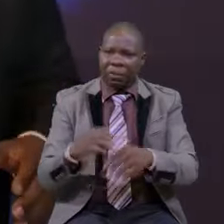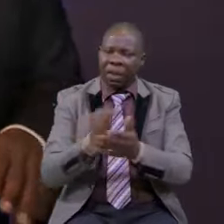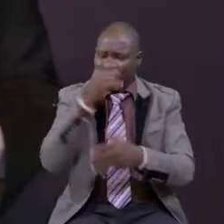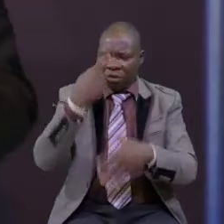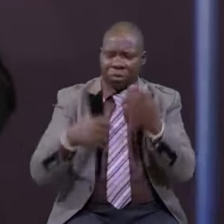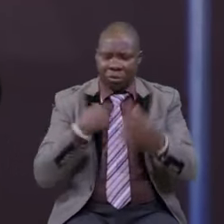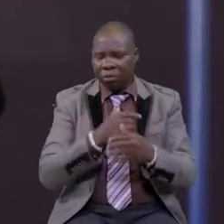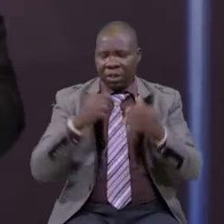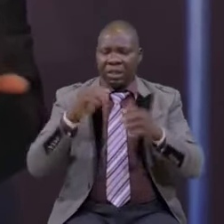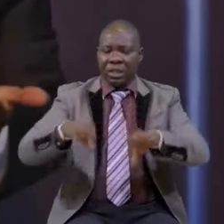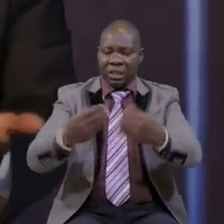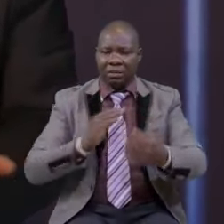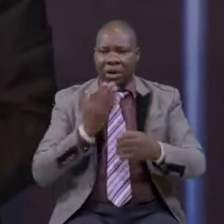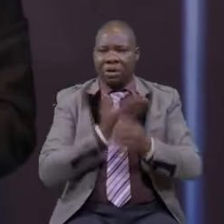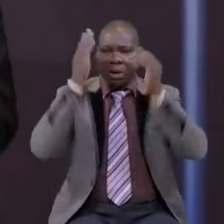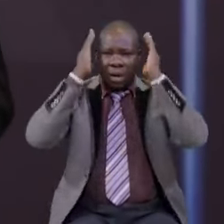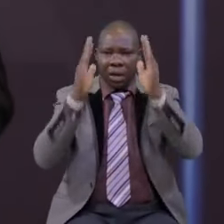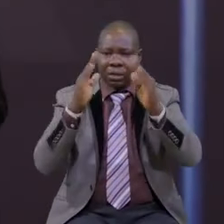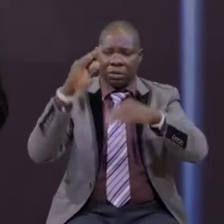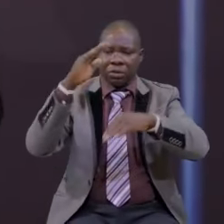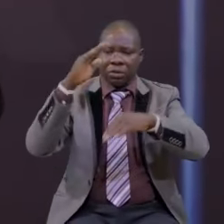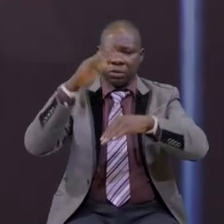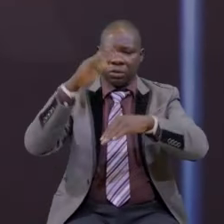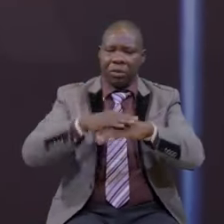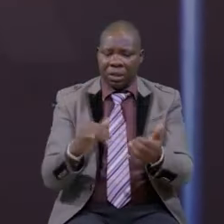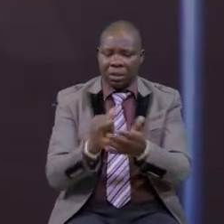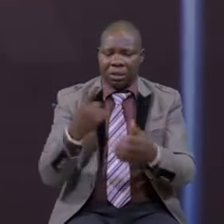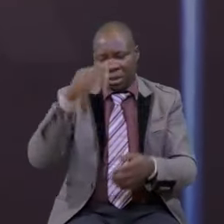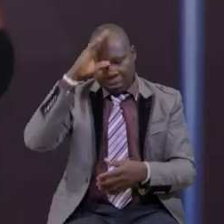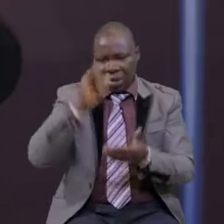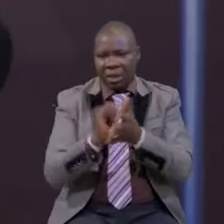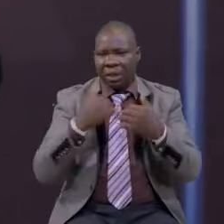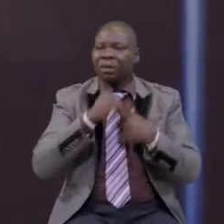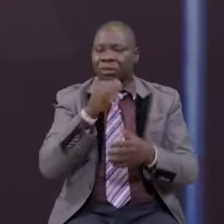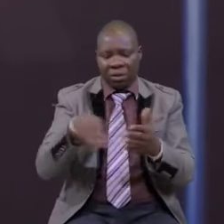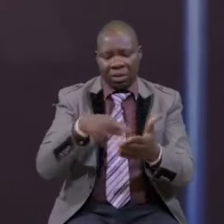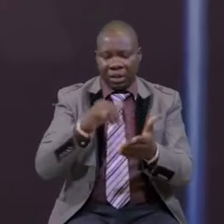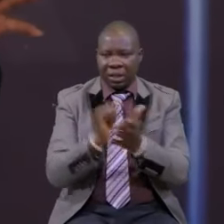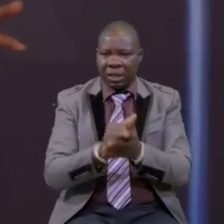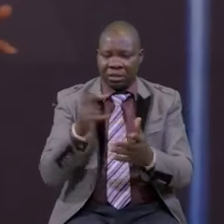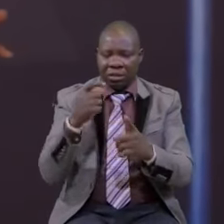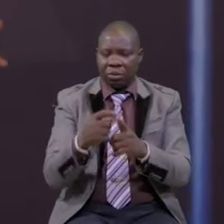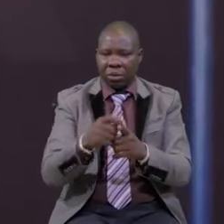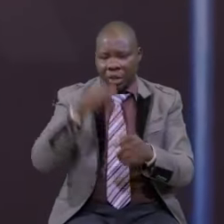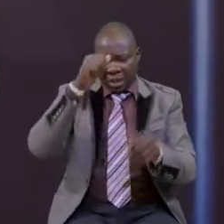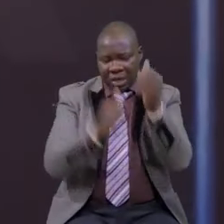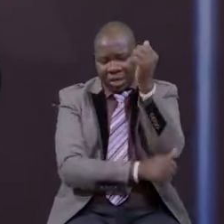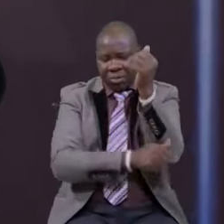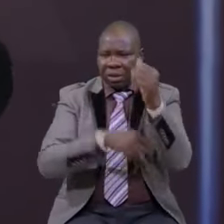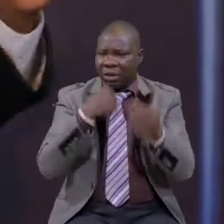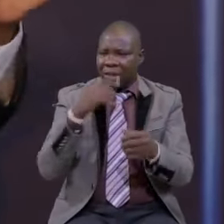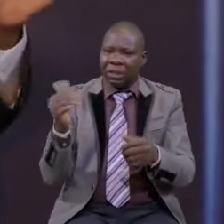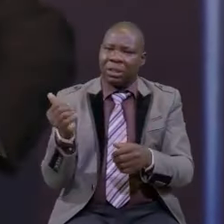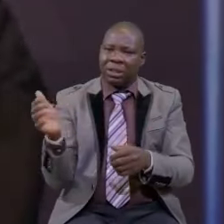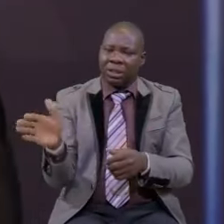the man who had not read that, who had not read the word, Abraham said, you are now tormented, and